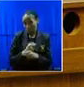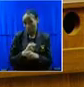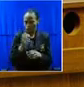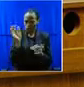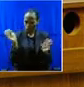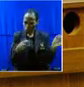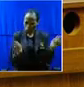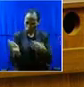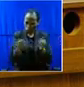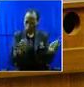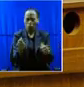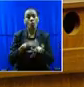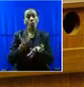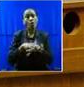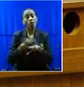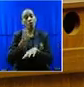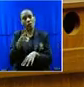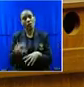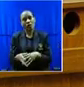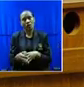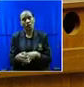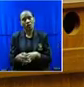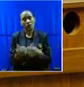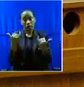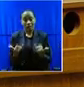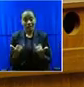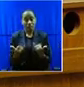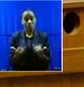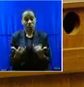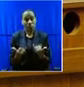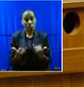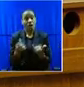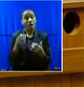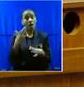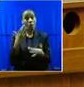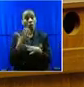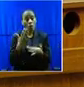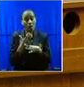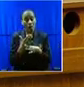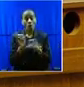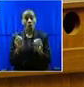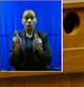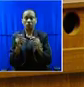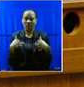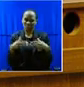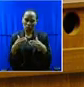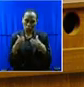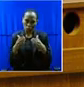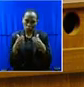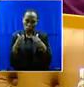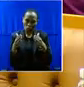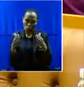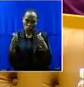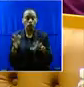social employment as the labor market recovers. This starts now